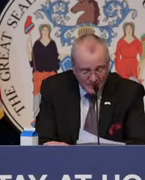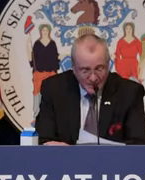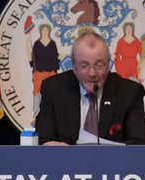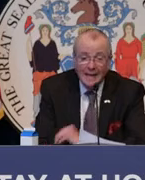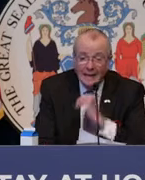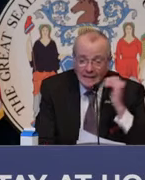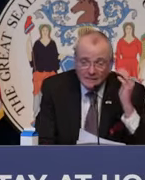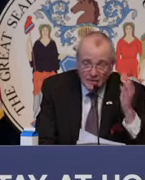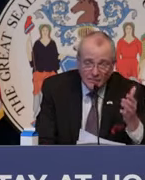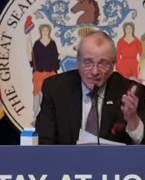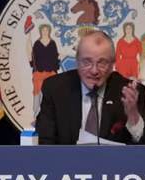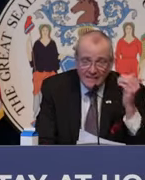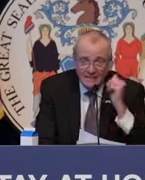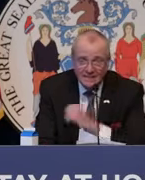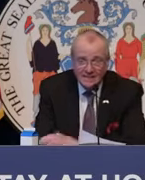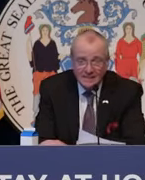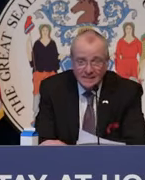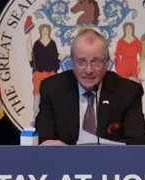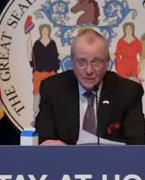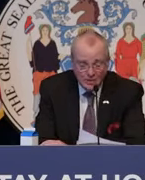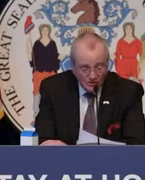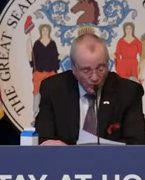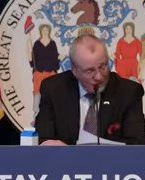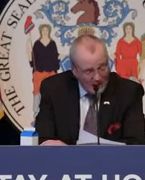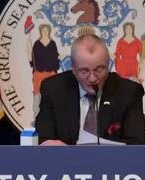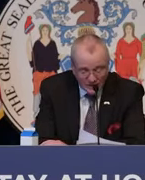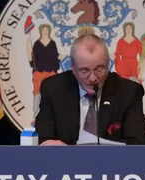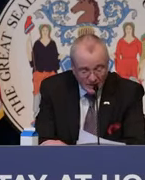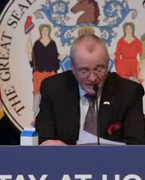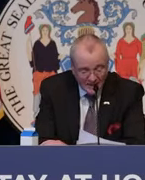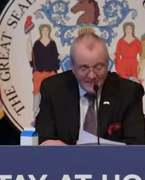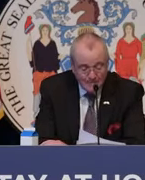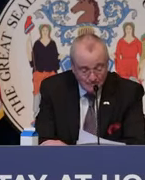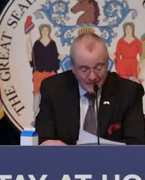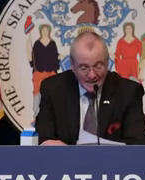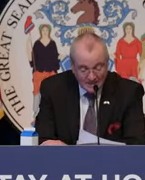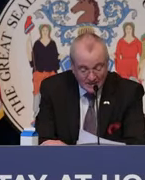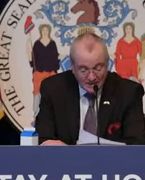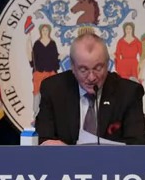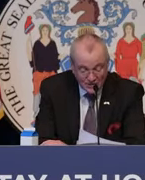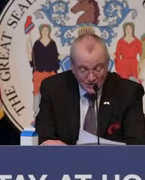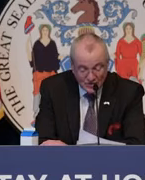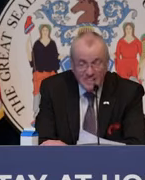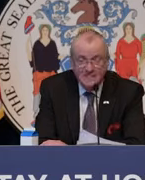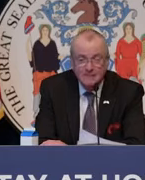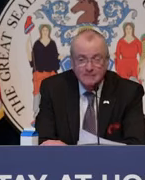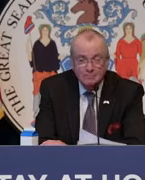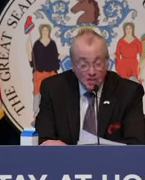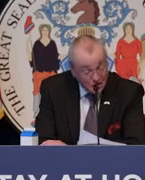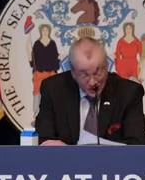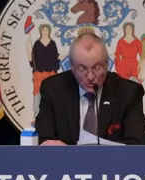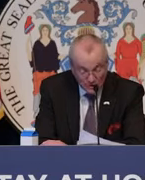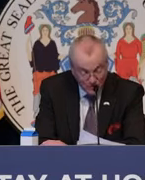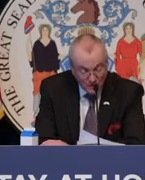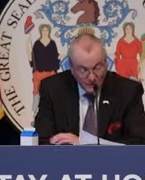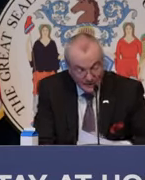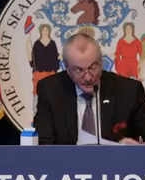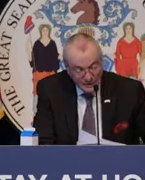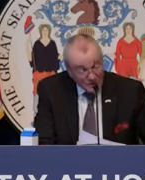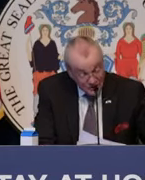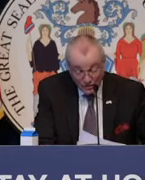26,397, and the fatalities, which is 4,890 connected to these facilities, continues to